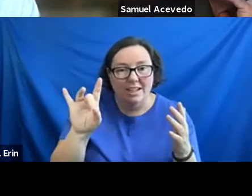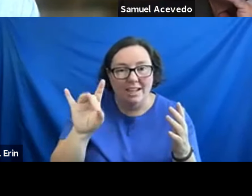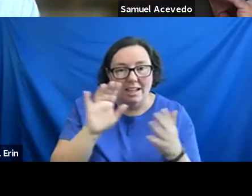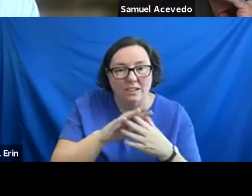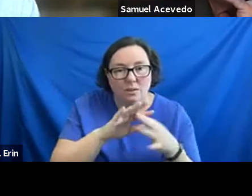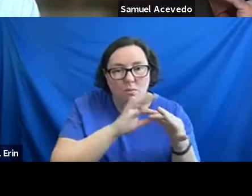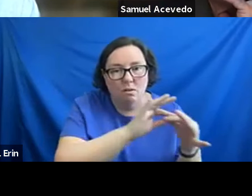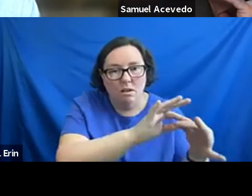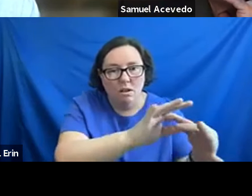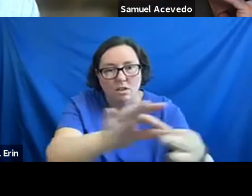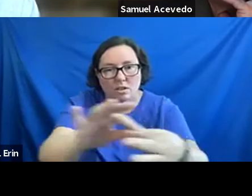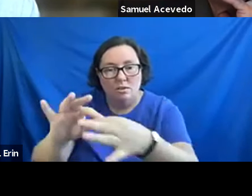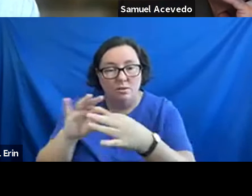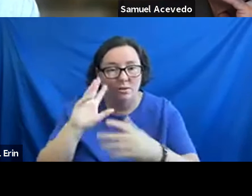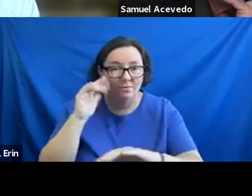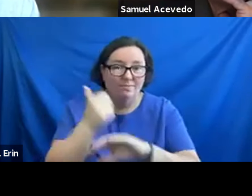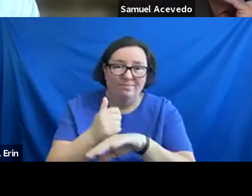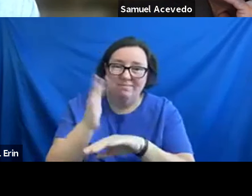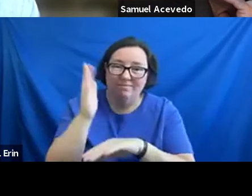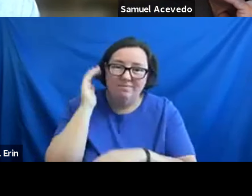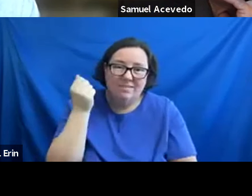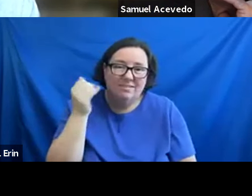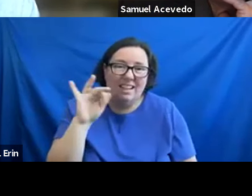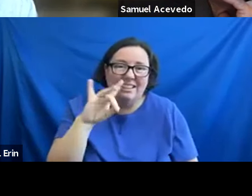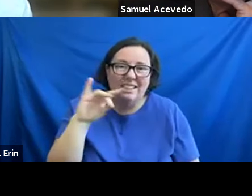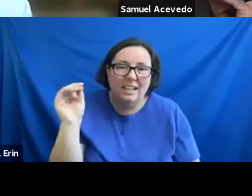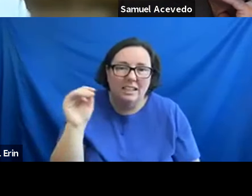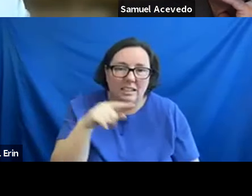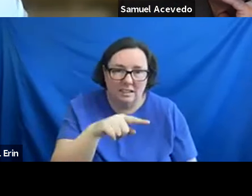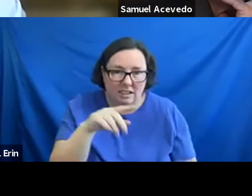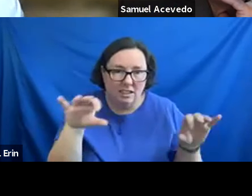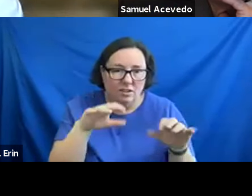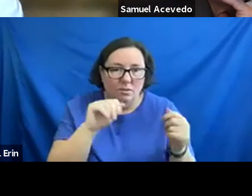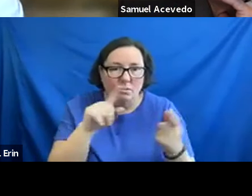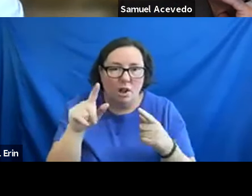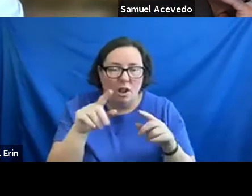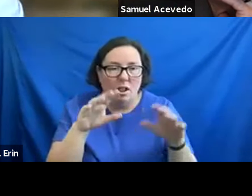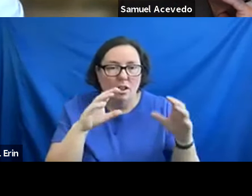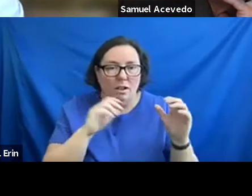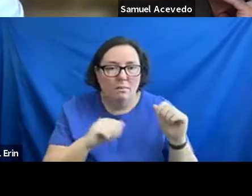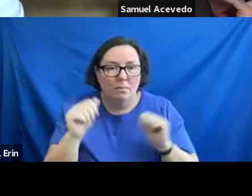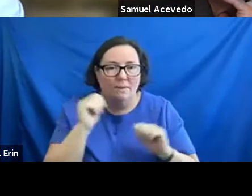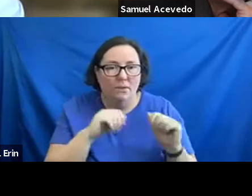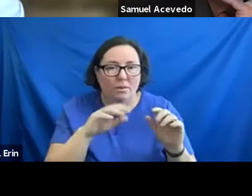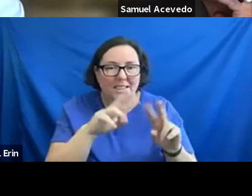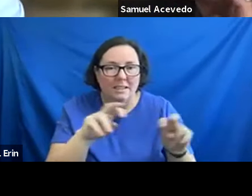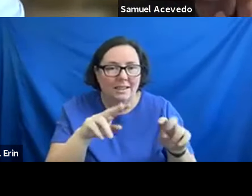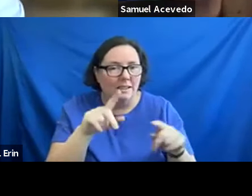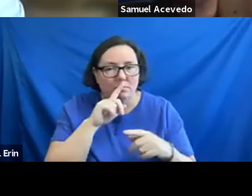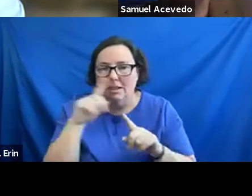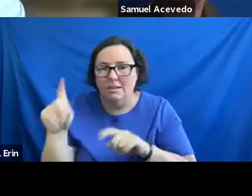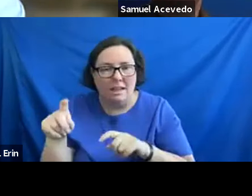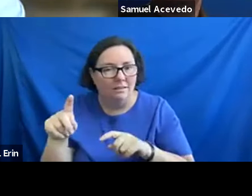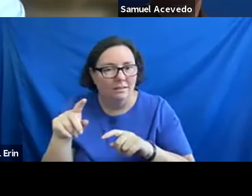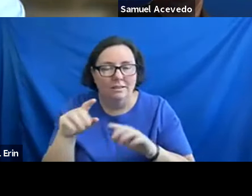consortia started in the 1980s that do all performance assessment, all project-based